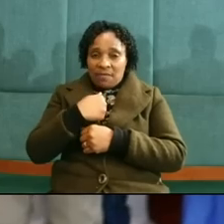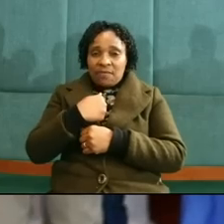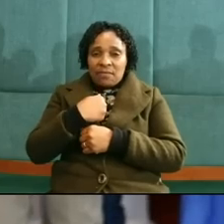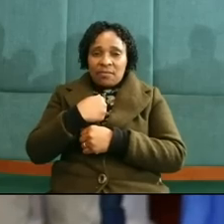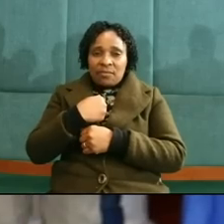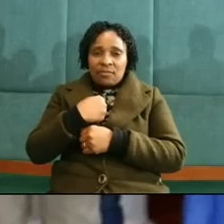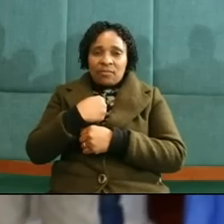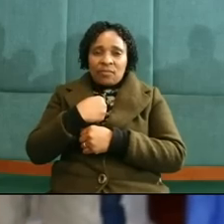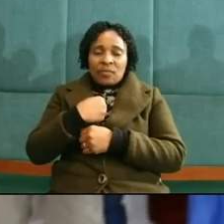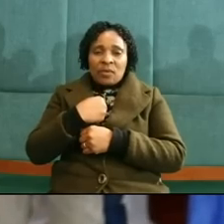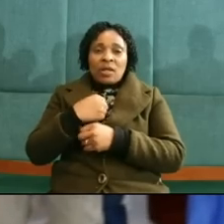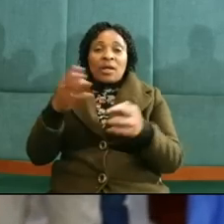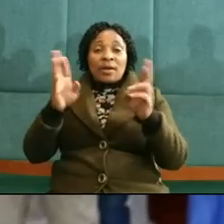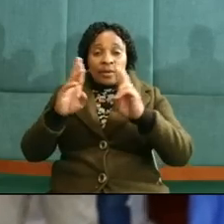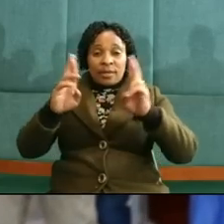checking his watch.